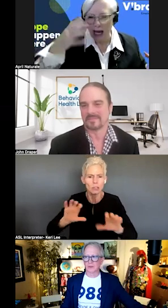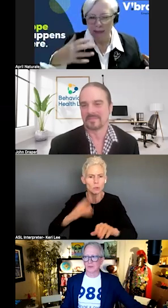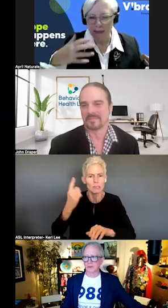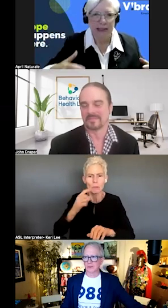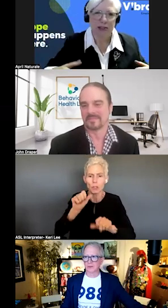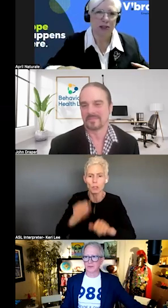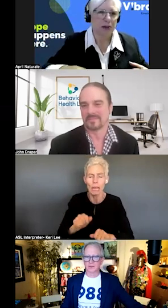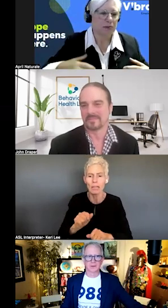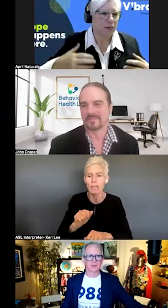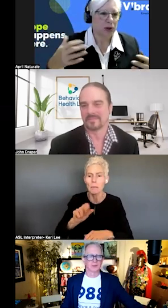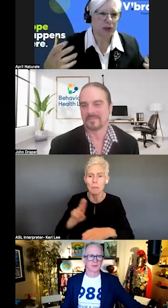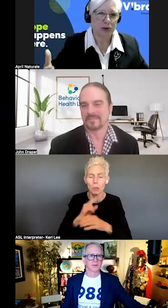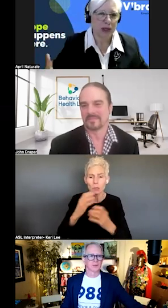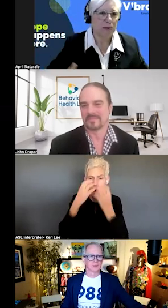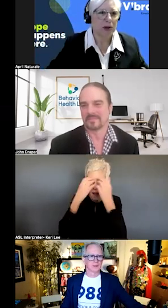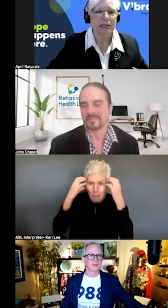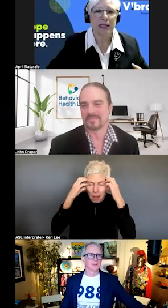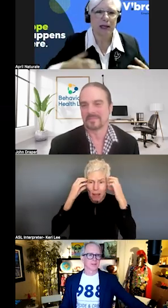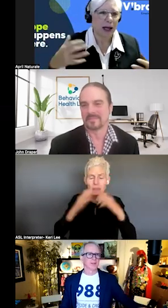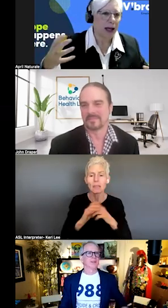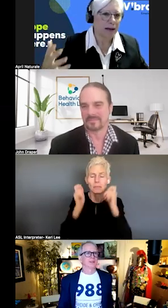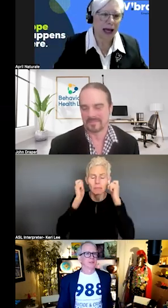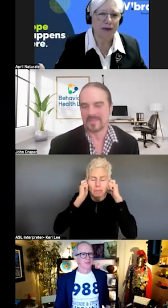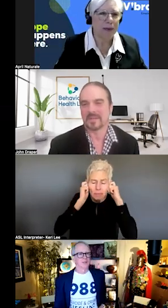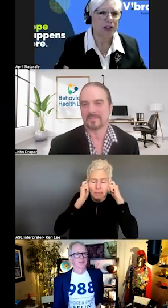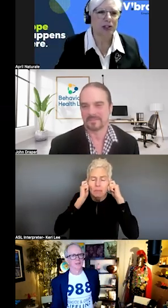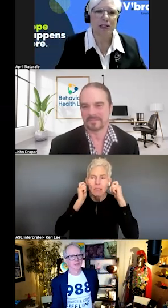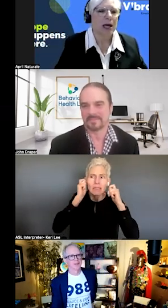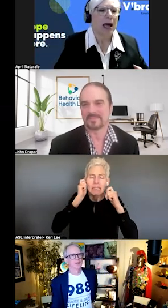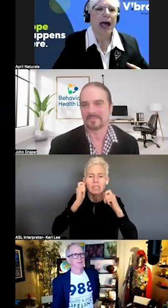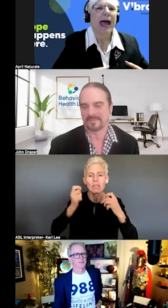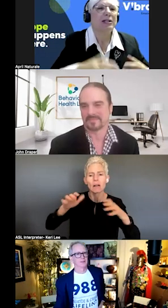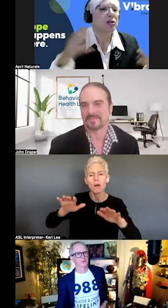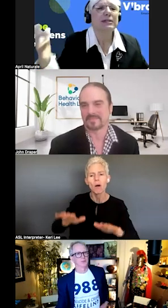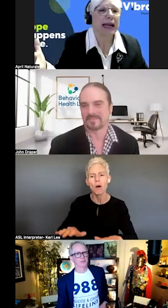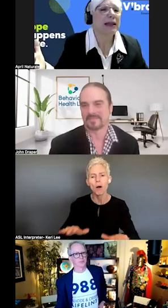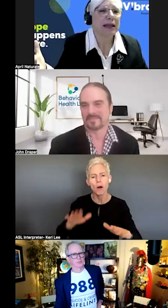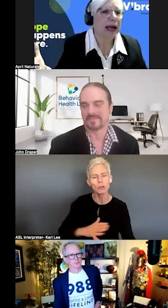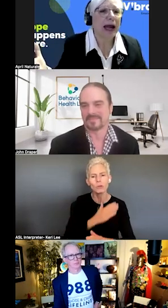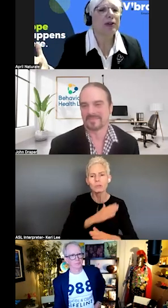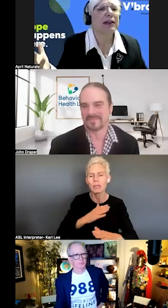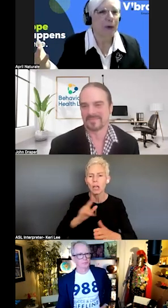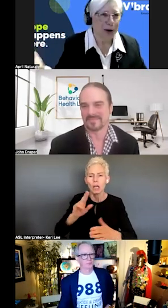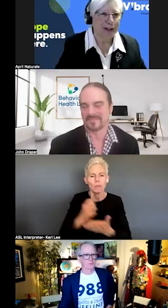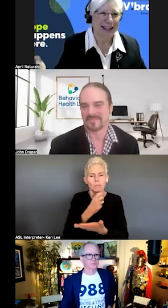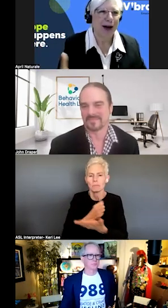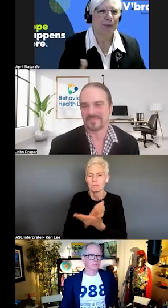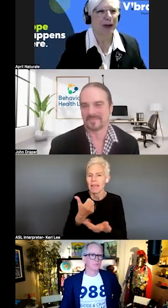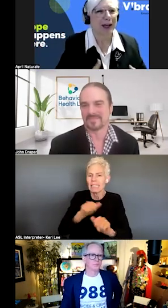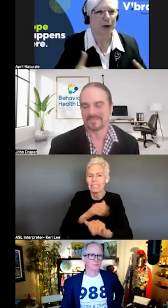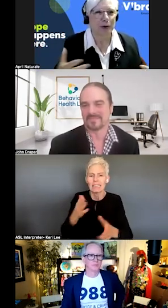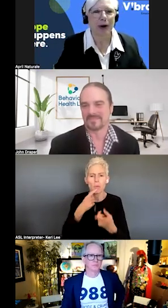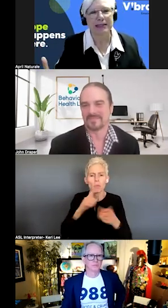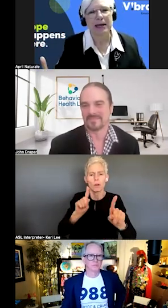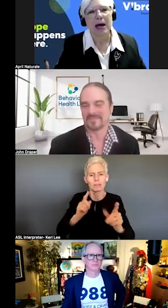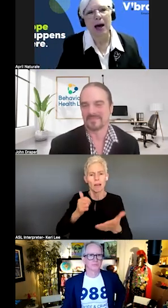earbuds to eye masks to soothing music, Yeah. affirmations. Use anything and everything that works to help you